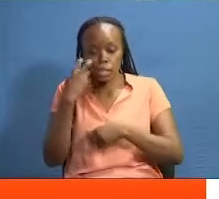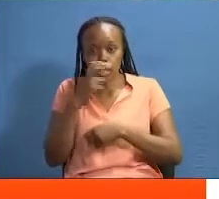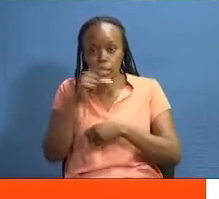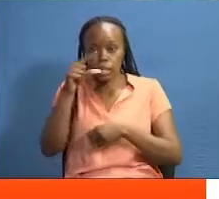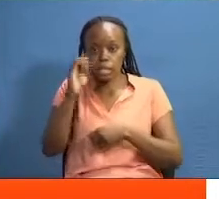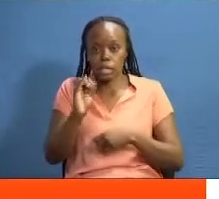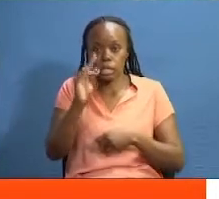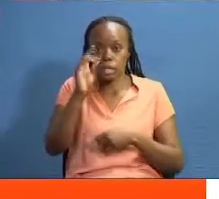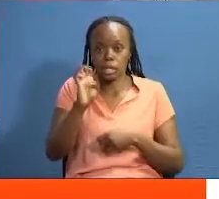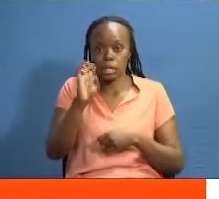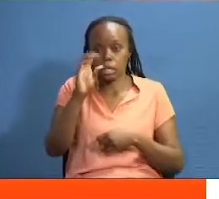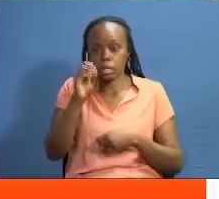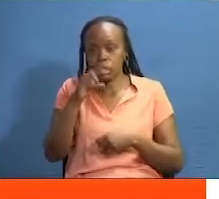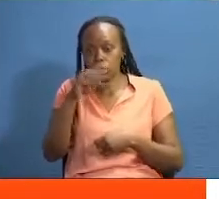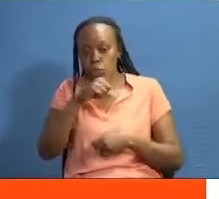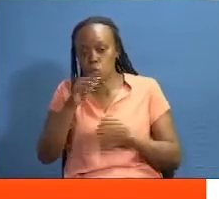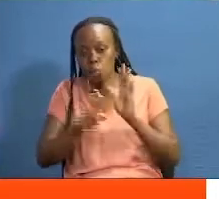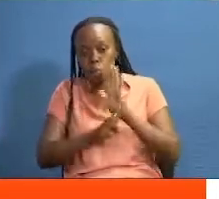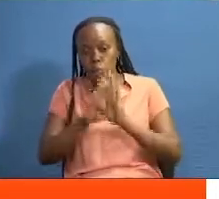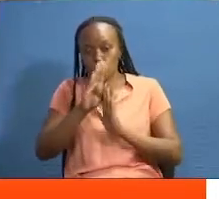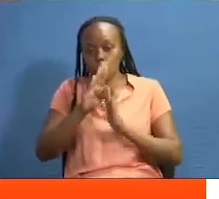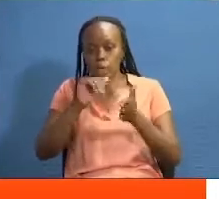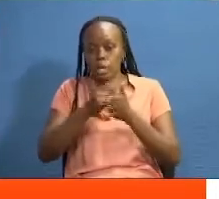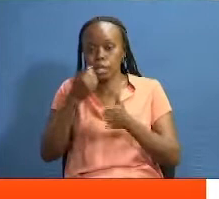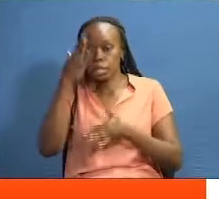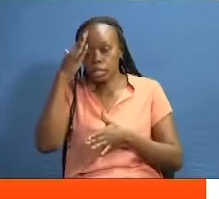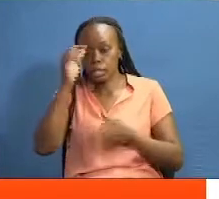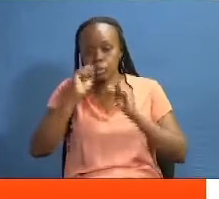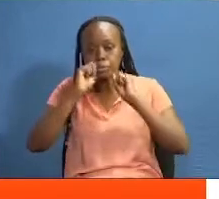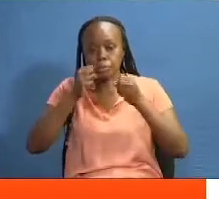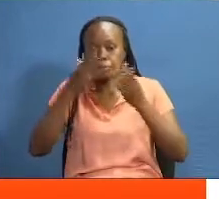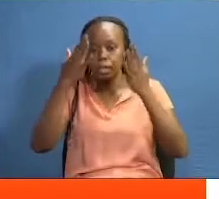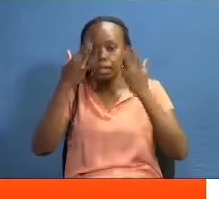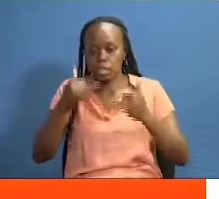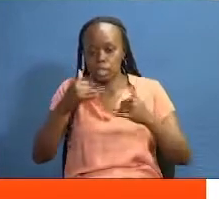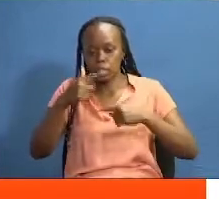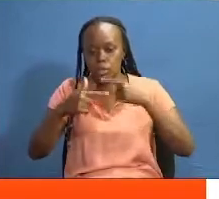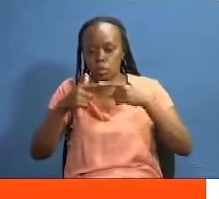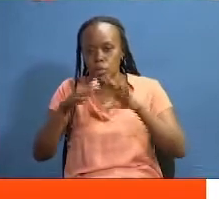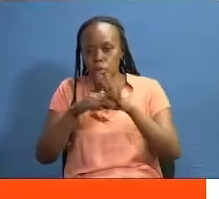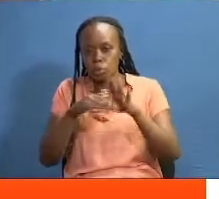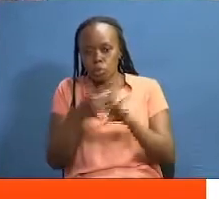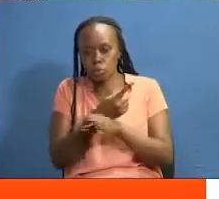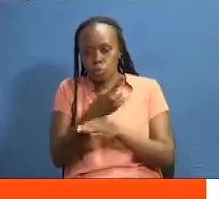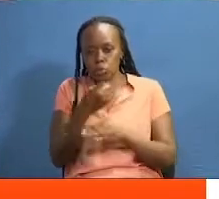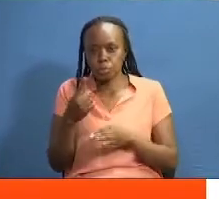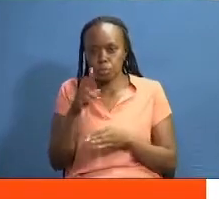Gideon Keter went with a bill in Parliament that, we are supposed now to wrap out